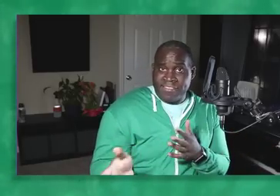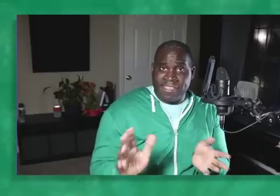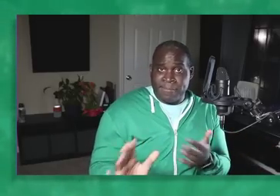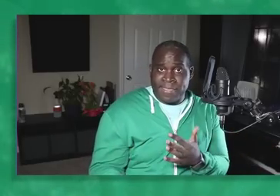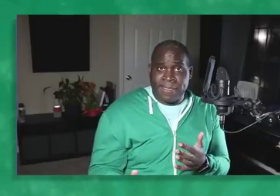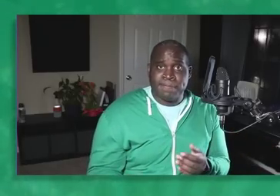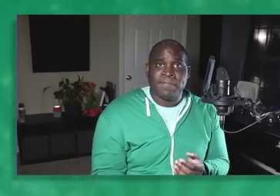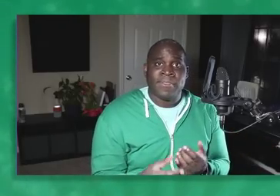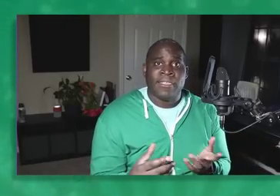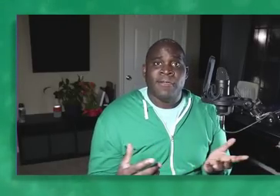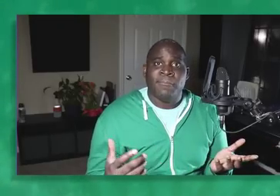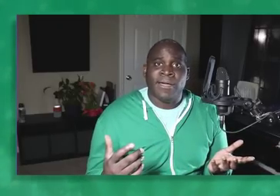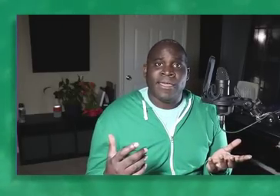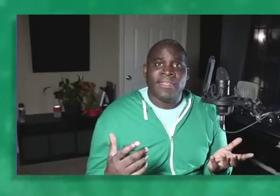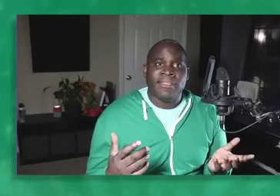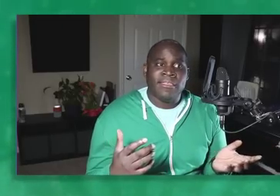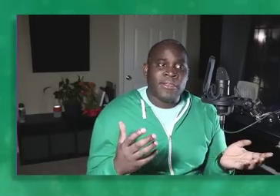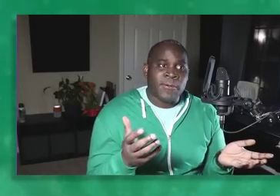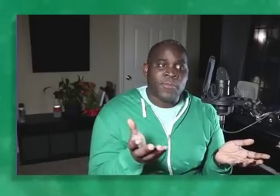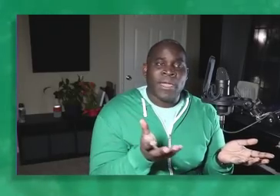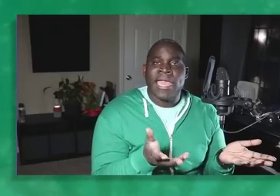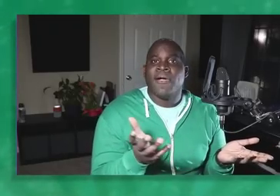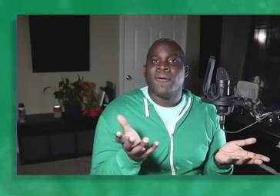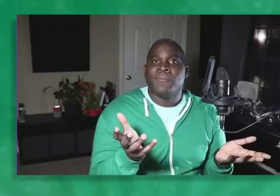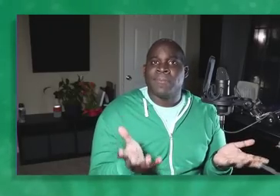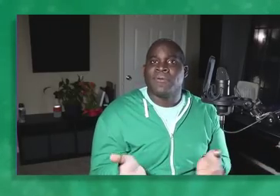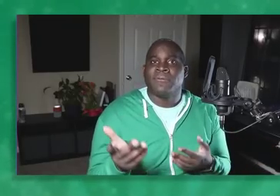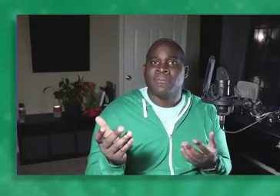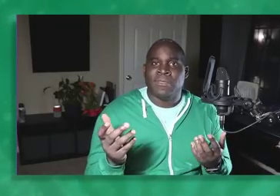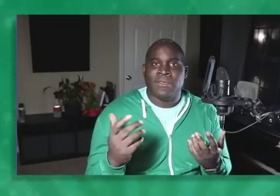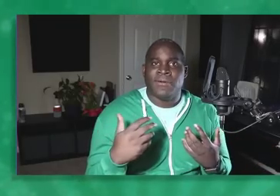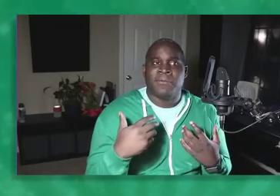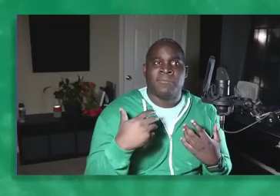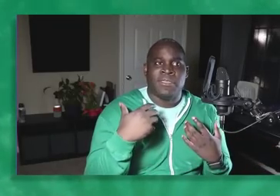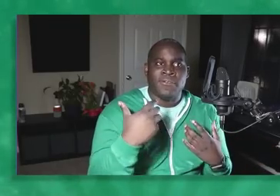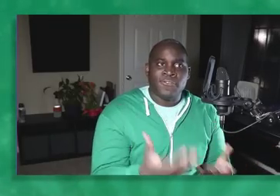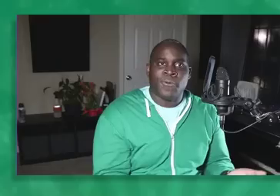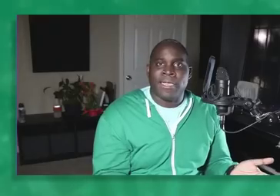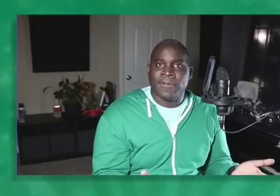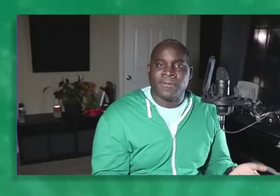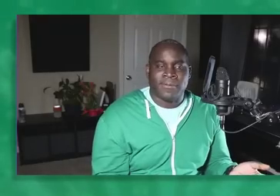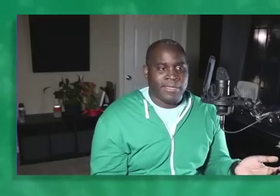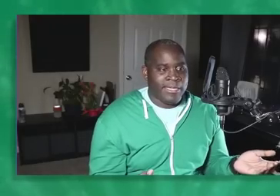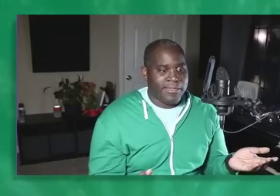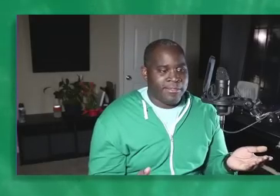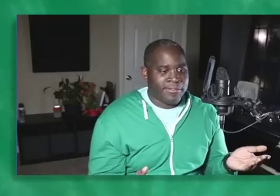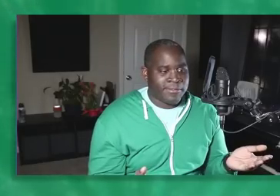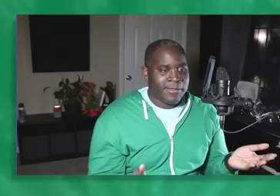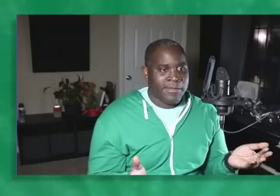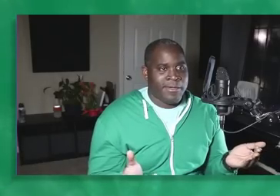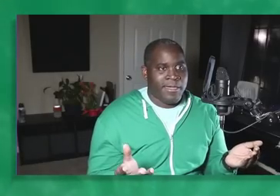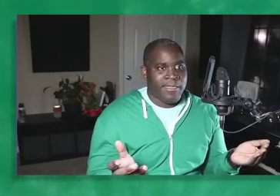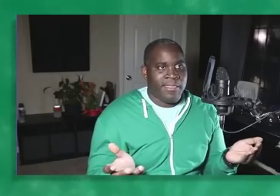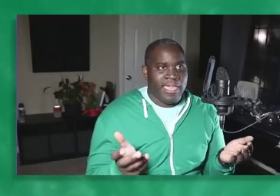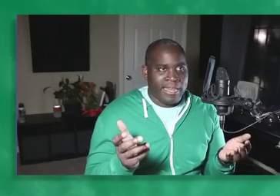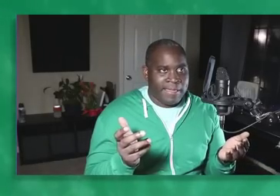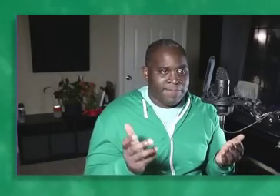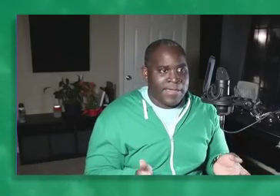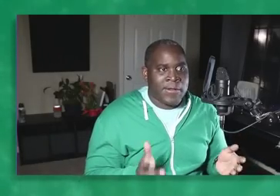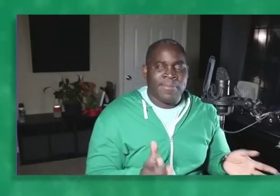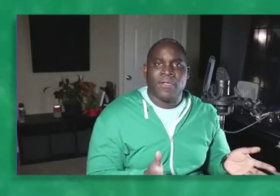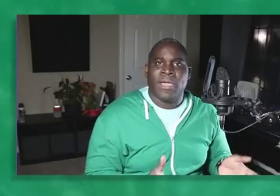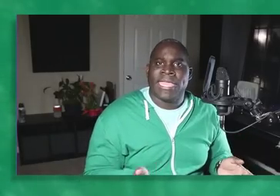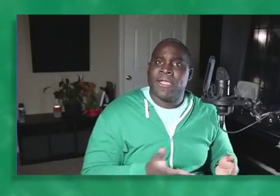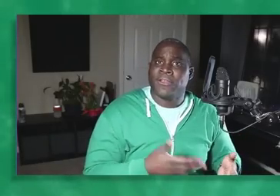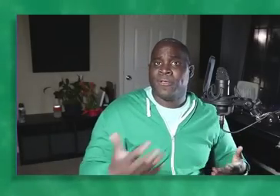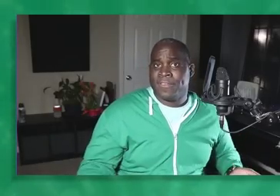It means the same thing, but you know, the way how people, you know, use grammar is in a